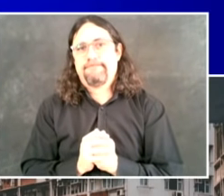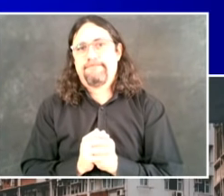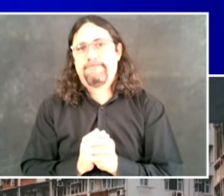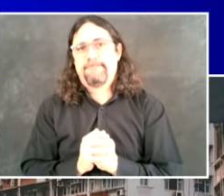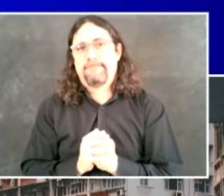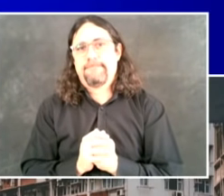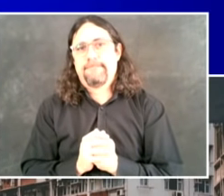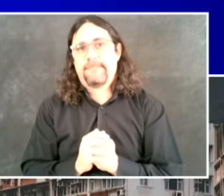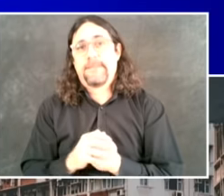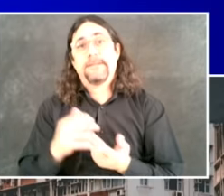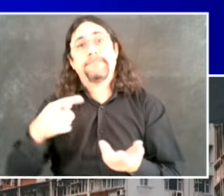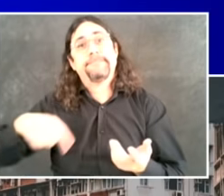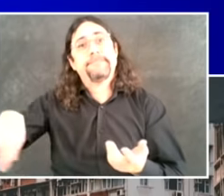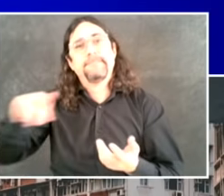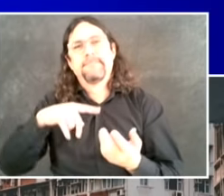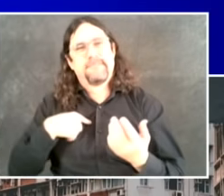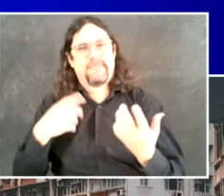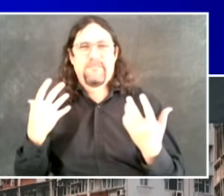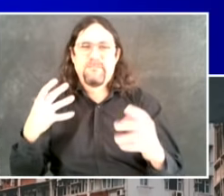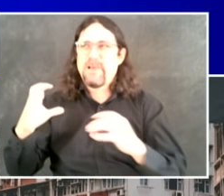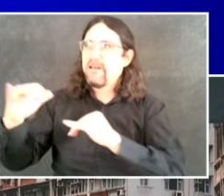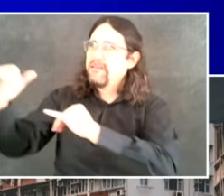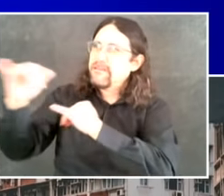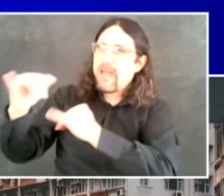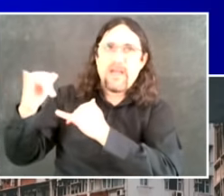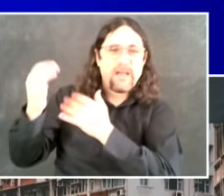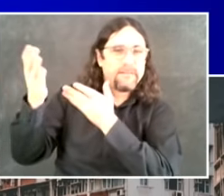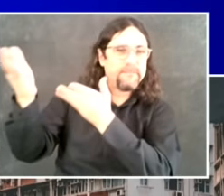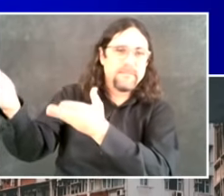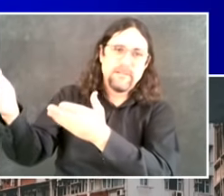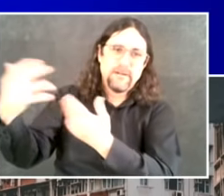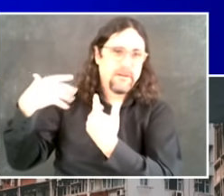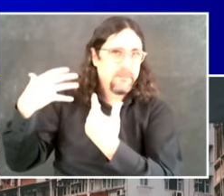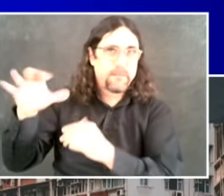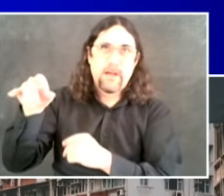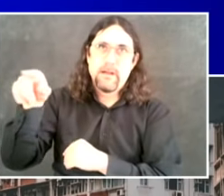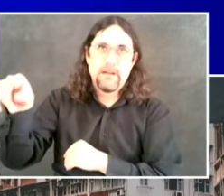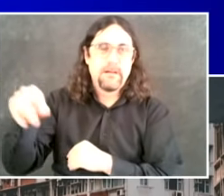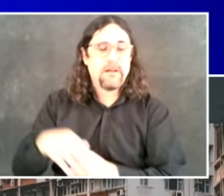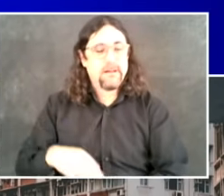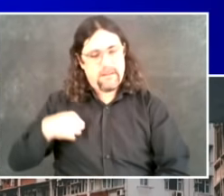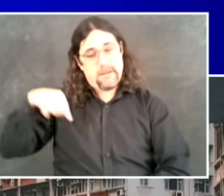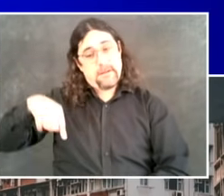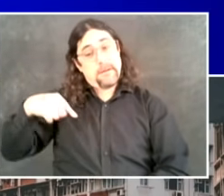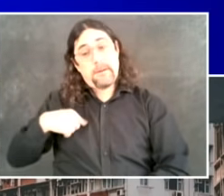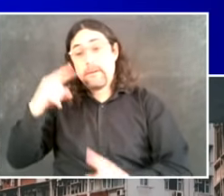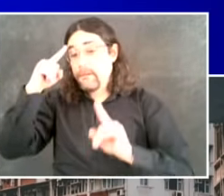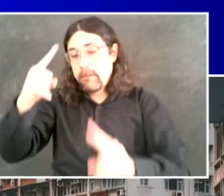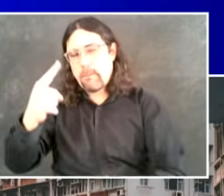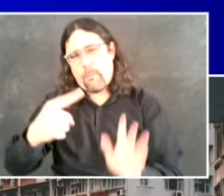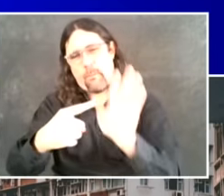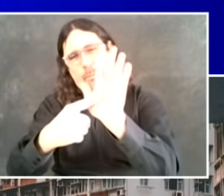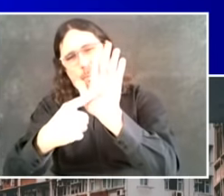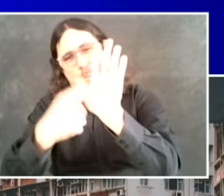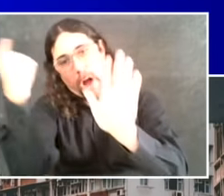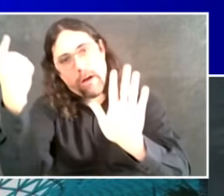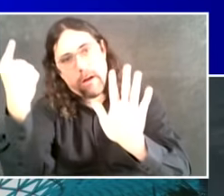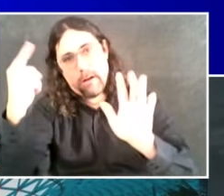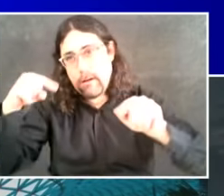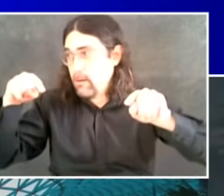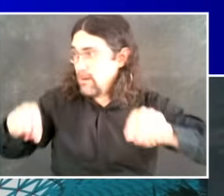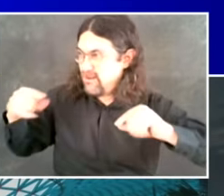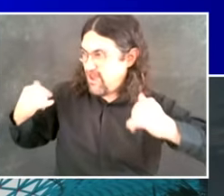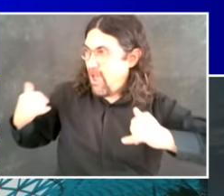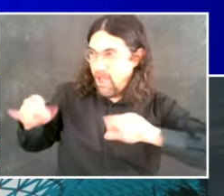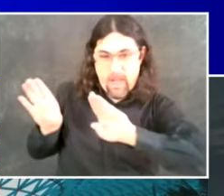relax the restrictions, relax them and get it right once and for all, and never have that boomerang effect. One more example, Singapore.